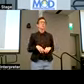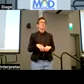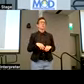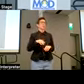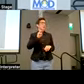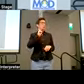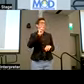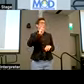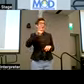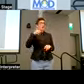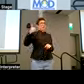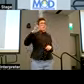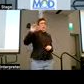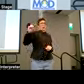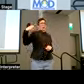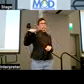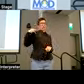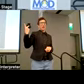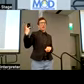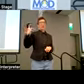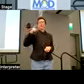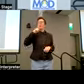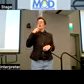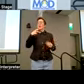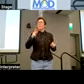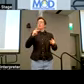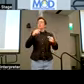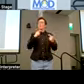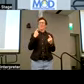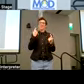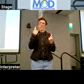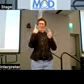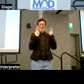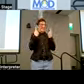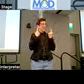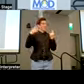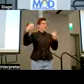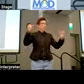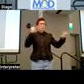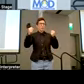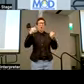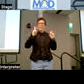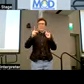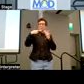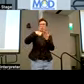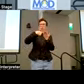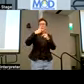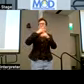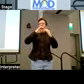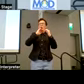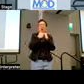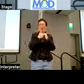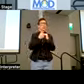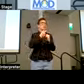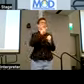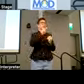Mary's my co-chair, uh, you know, to really rethink about this. We brought somebody in, you know, uh, we brought Deloitte in to help us think a little bit, and we're about